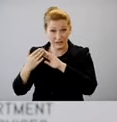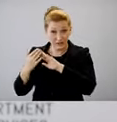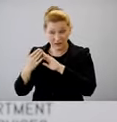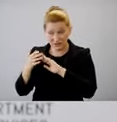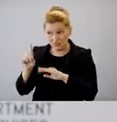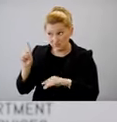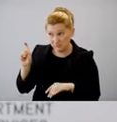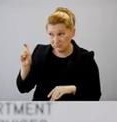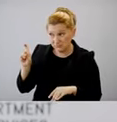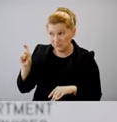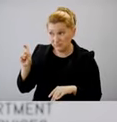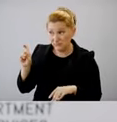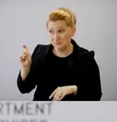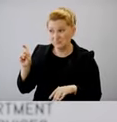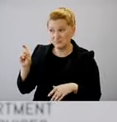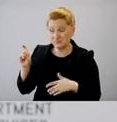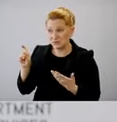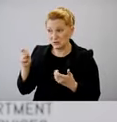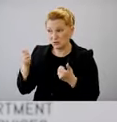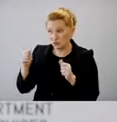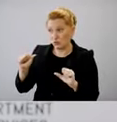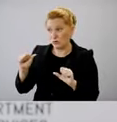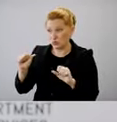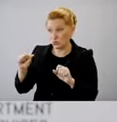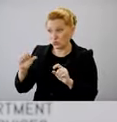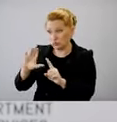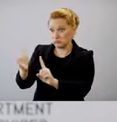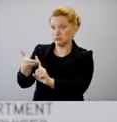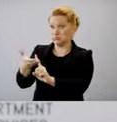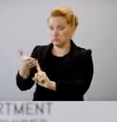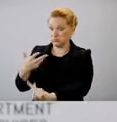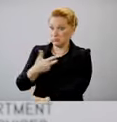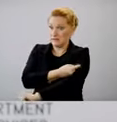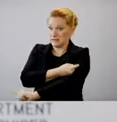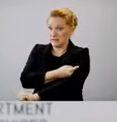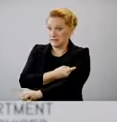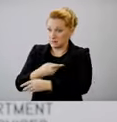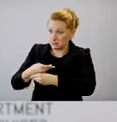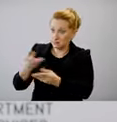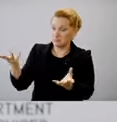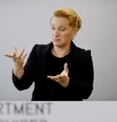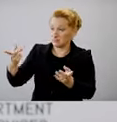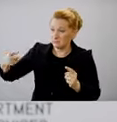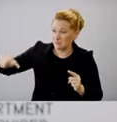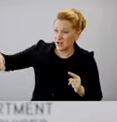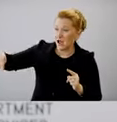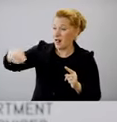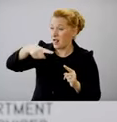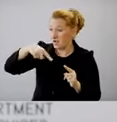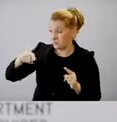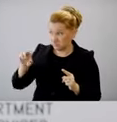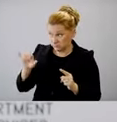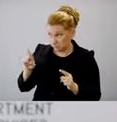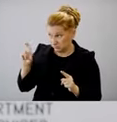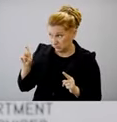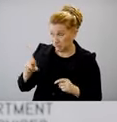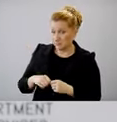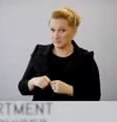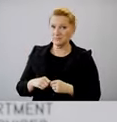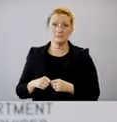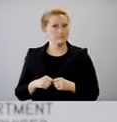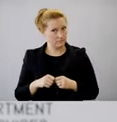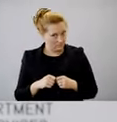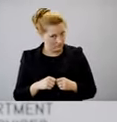rural communities to get vaccines and arms out in those areas as well.